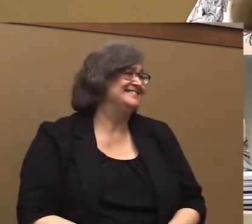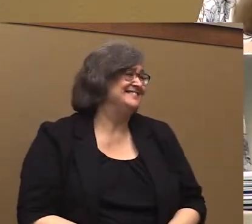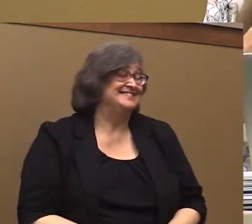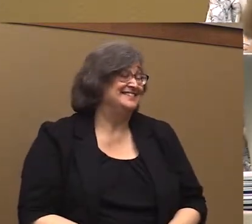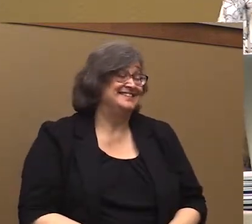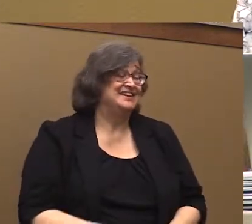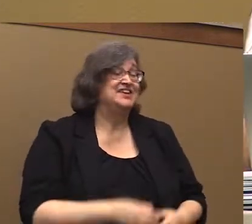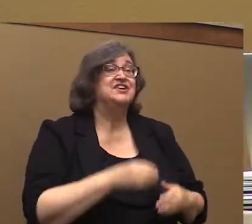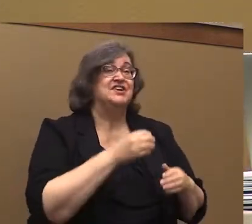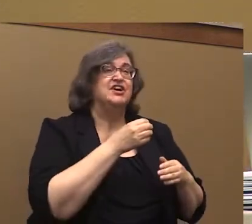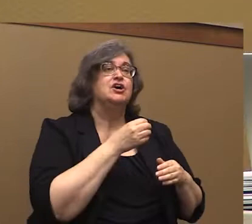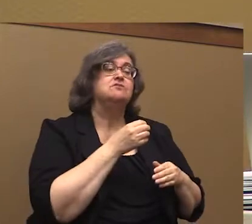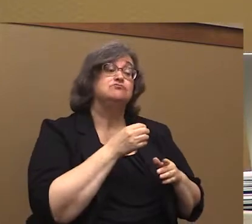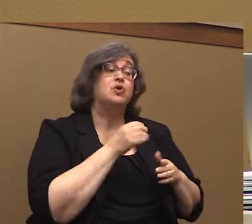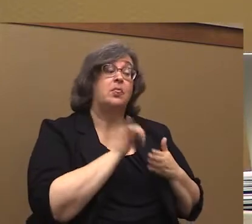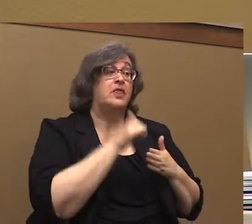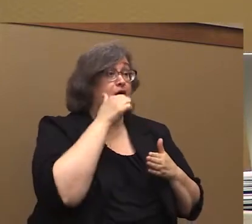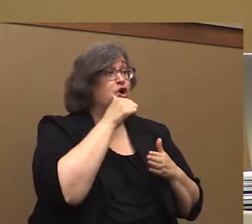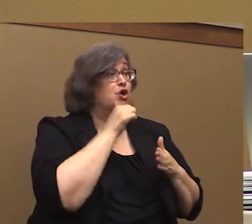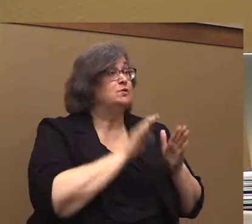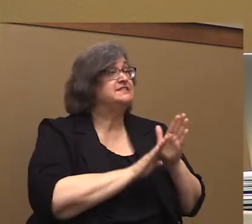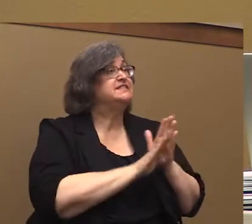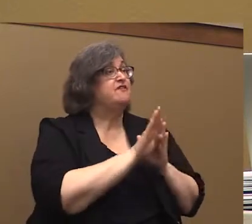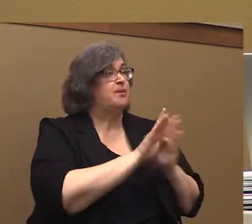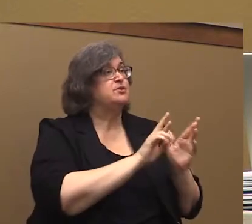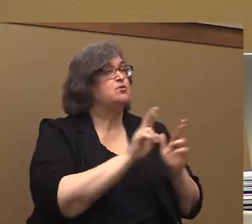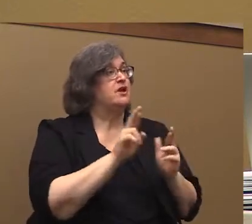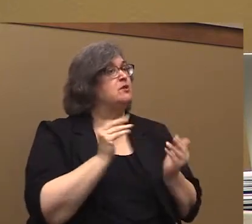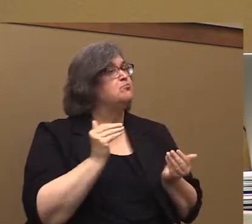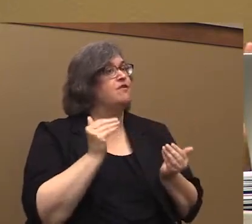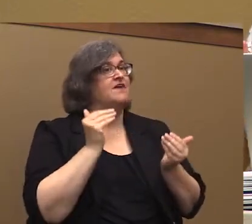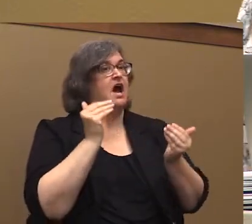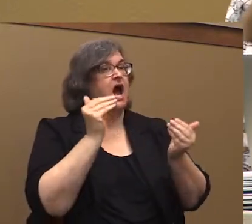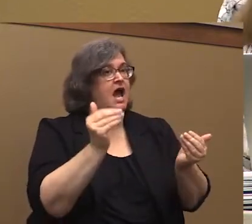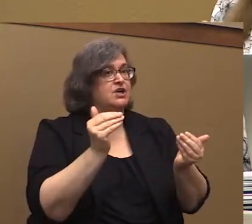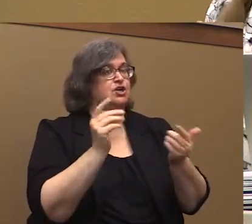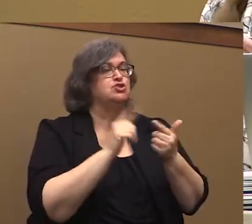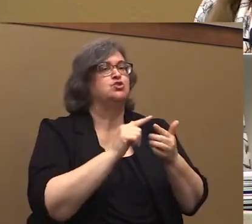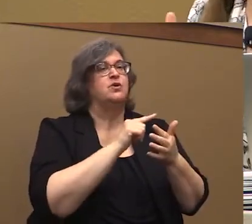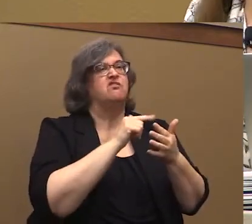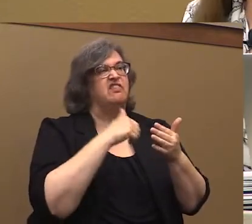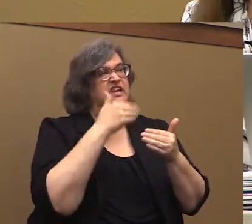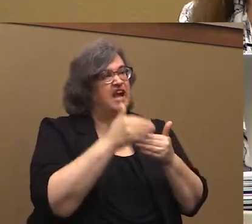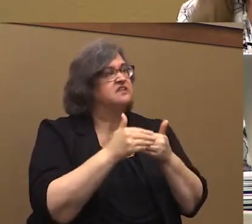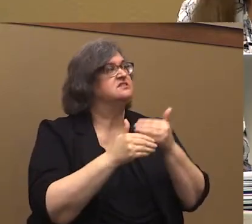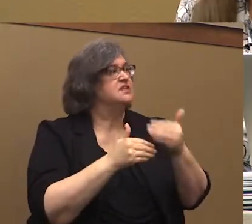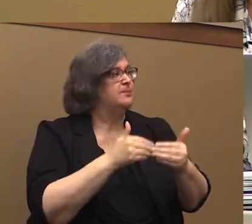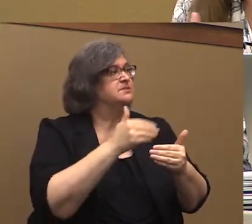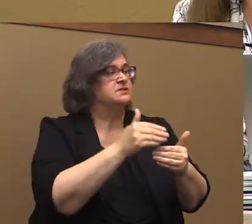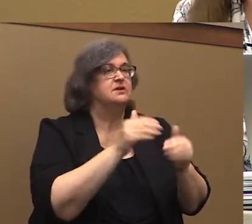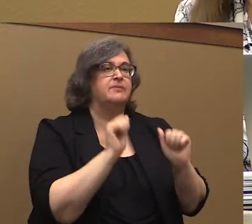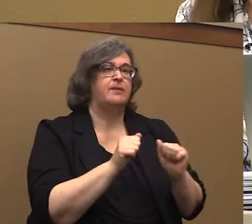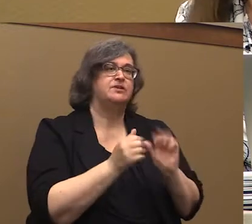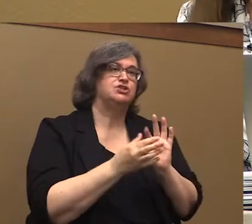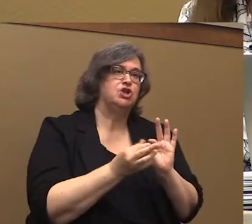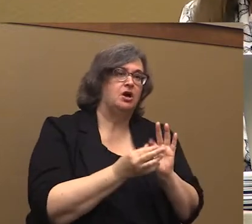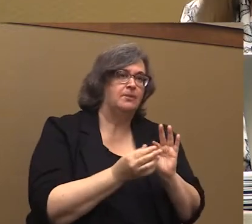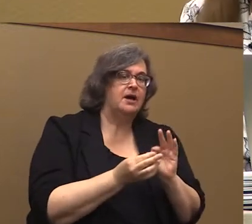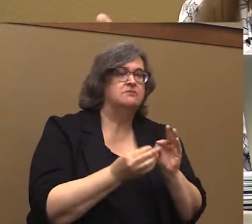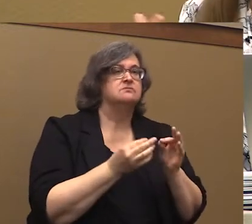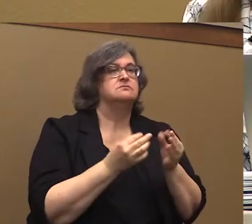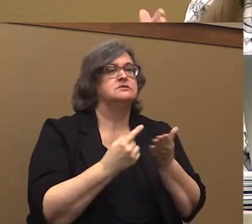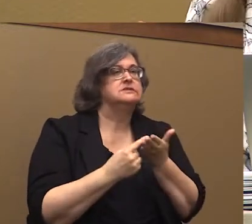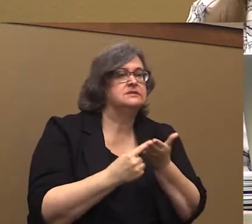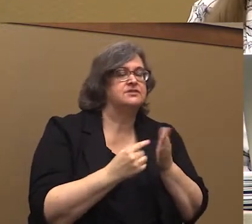But so she was developmentally ready to move on to those next steps to be able to talk about